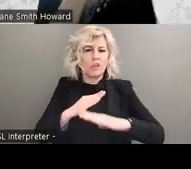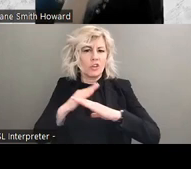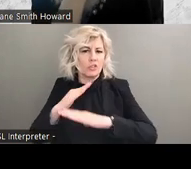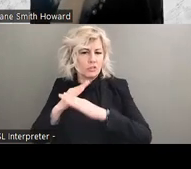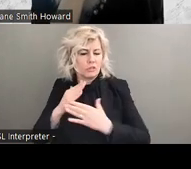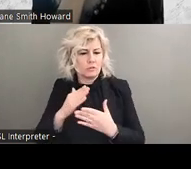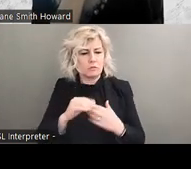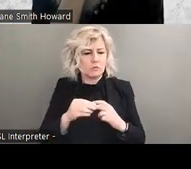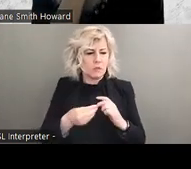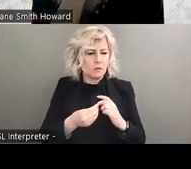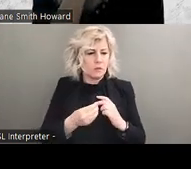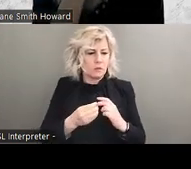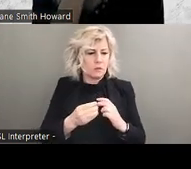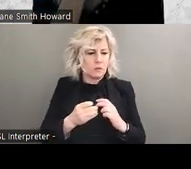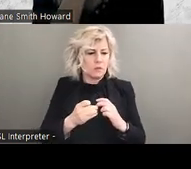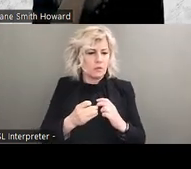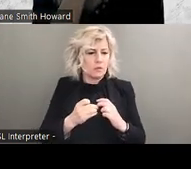beyond just sort of finding